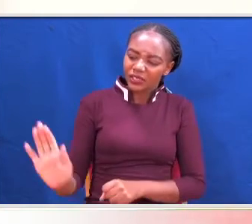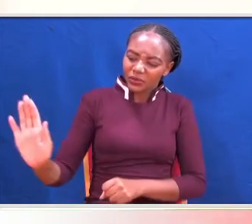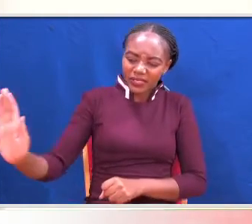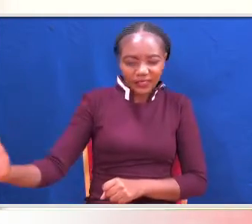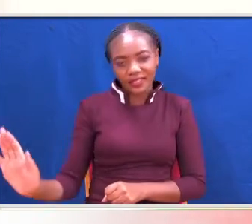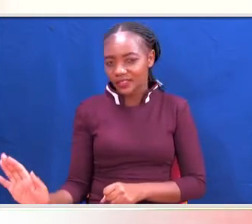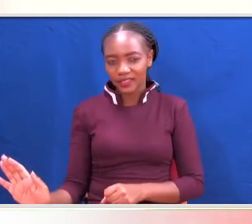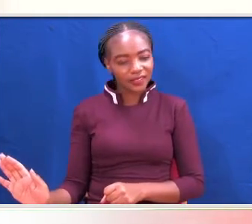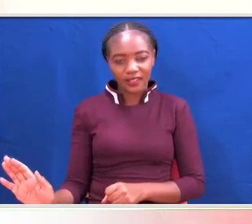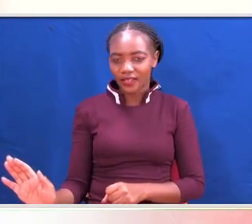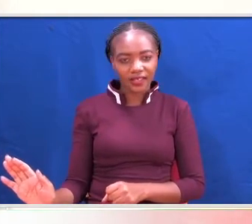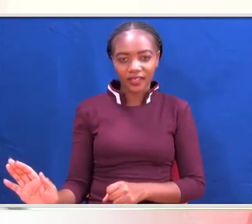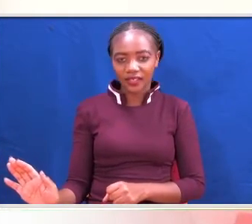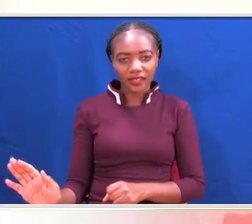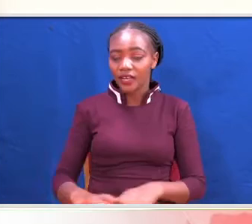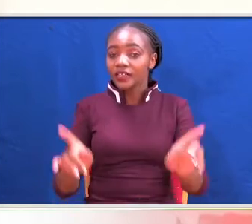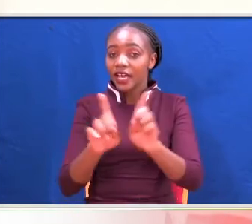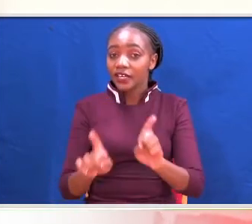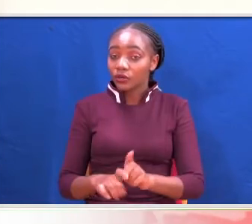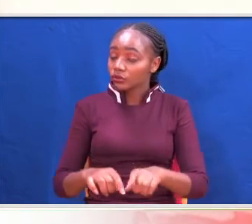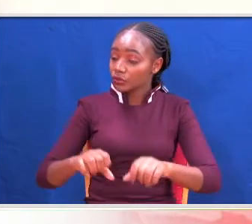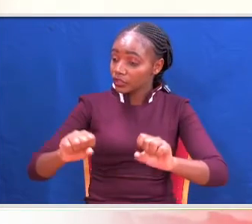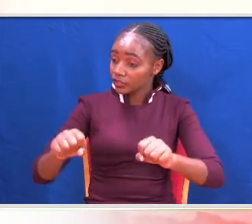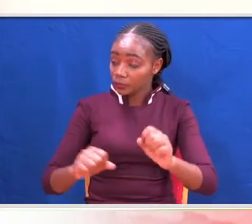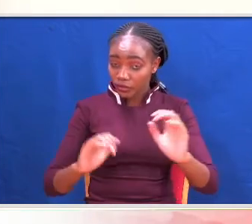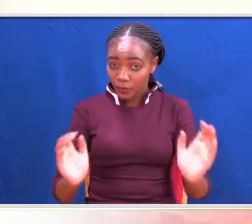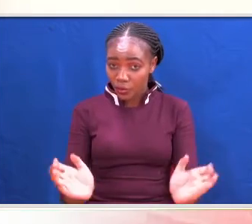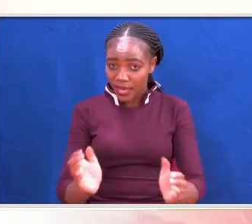left out, and to encourage